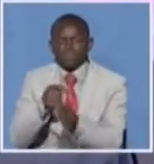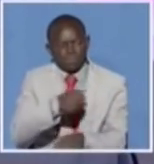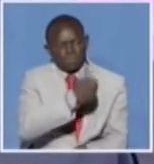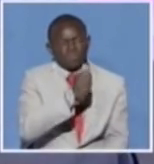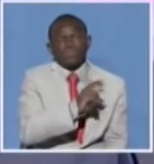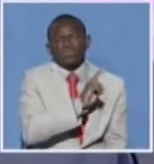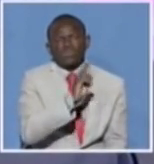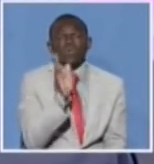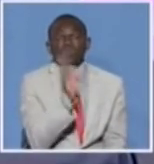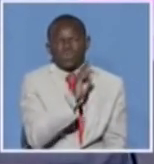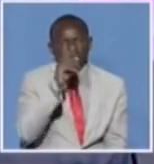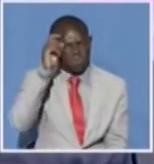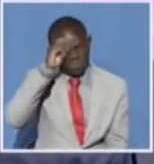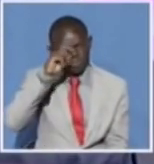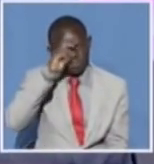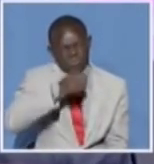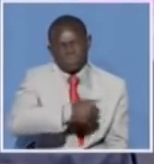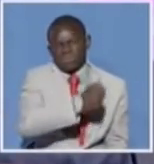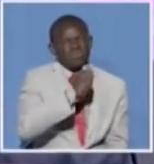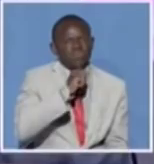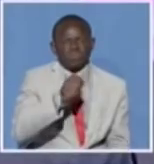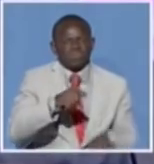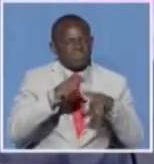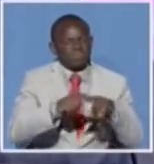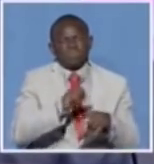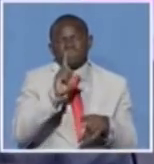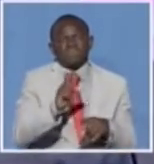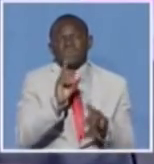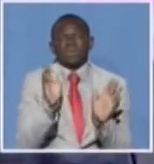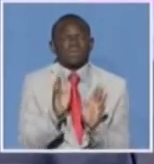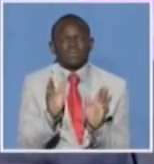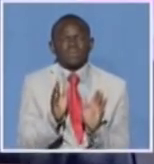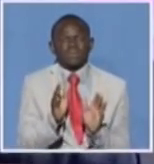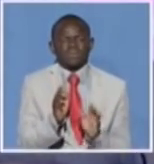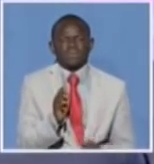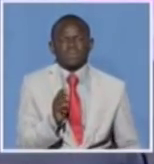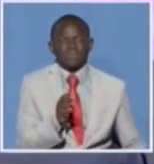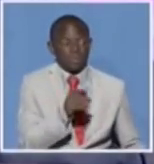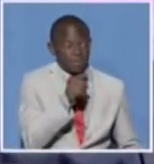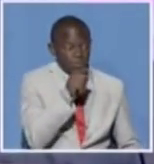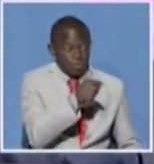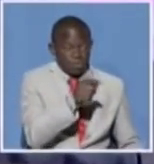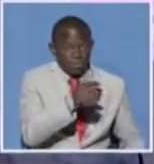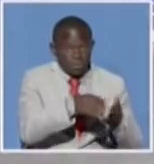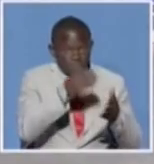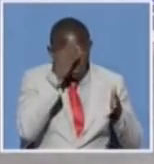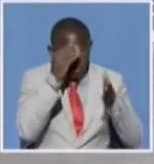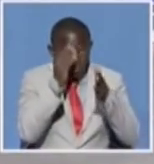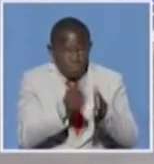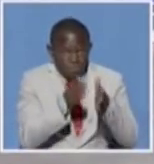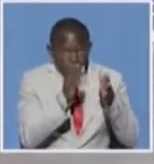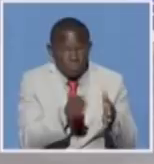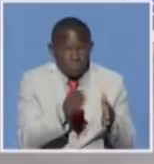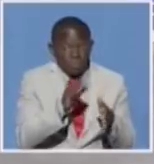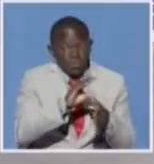more damage. Firstly, to the moral value of the person who is involved in